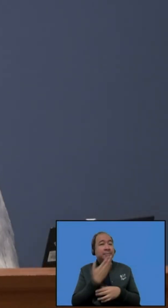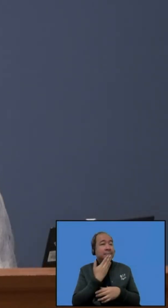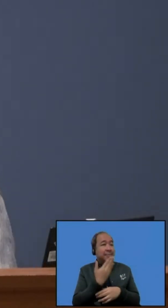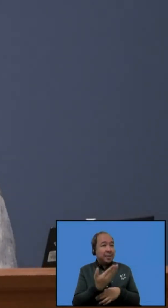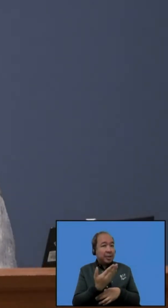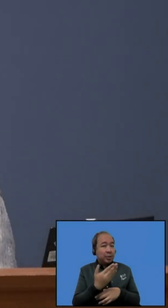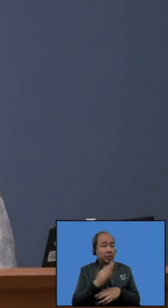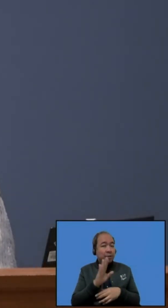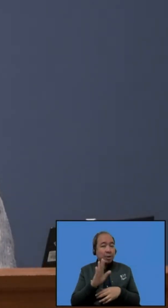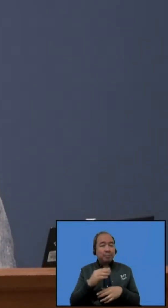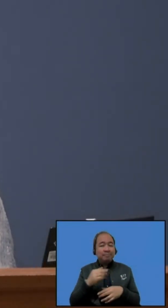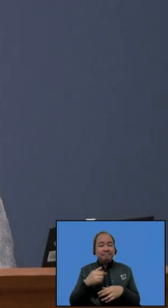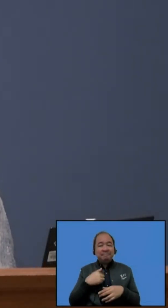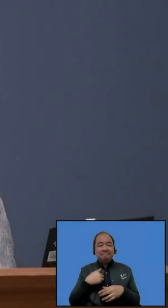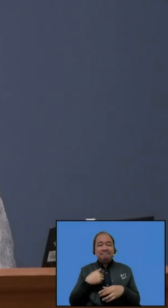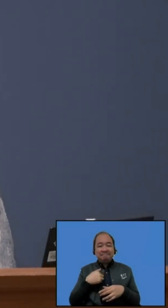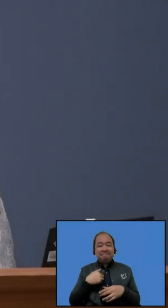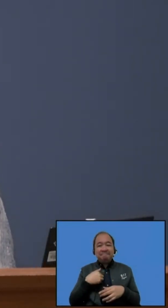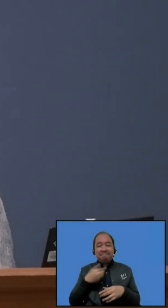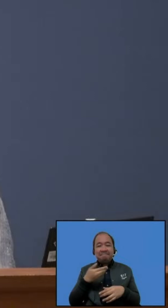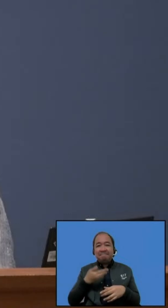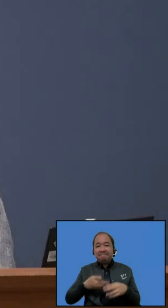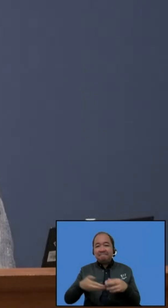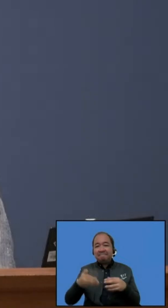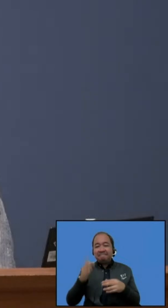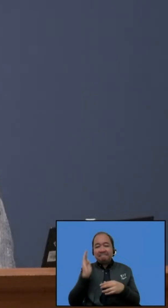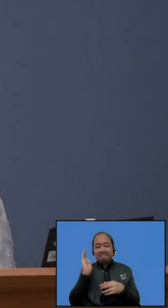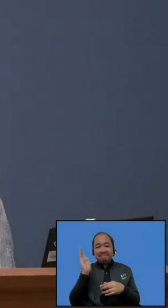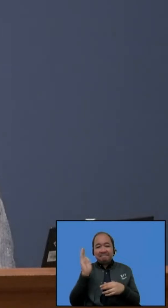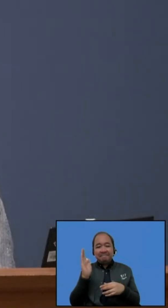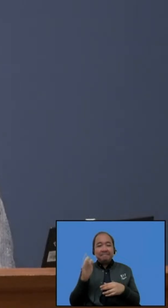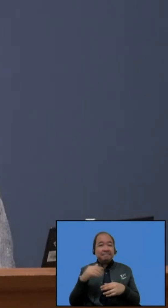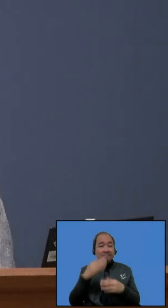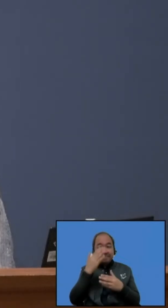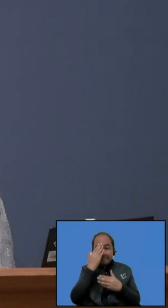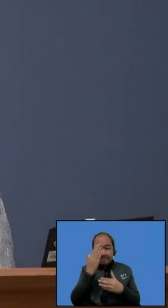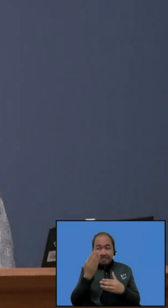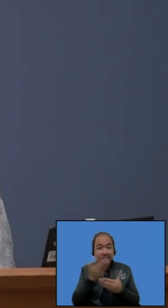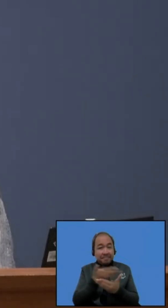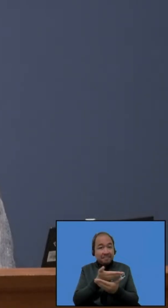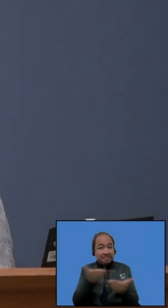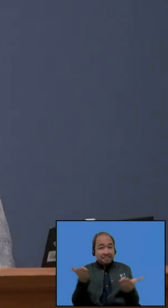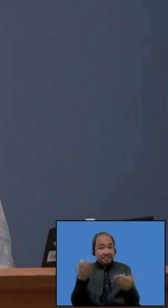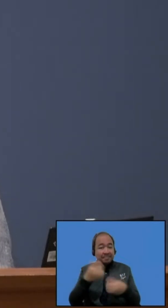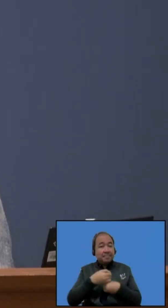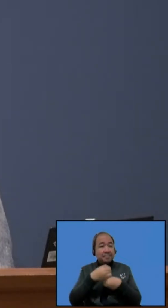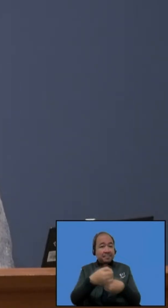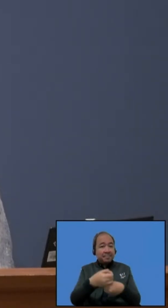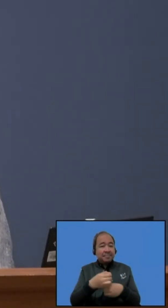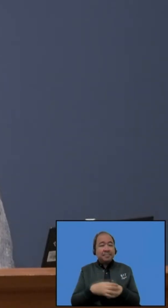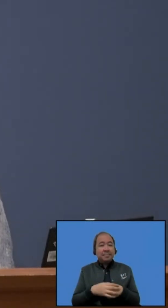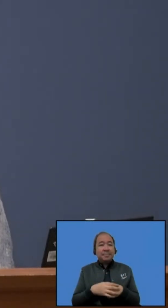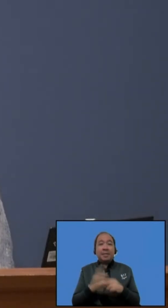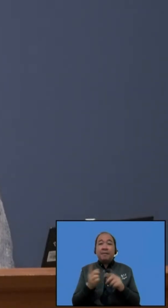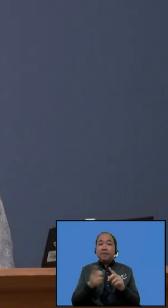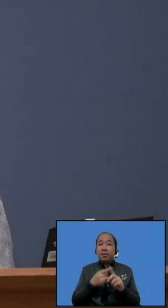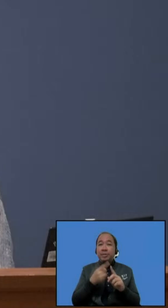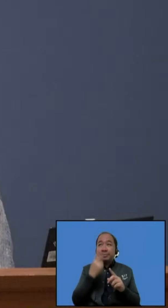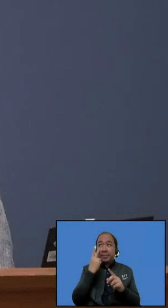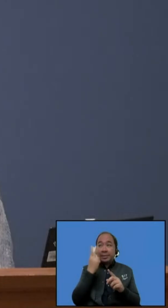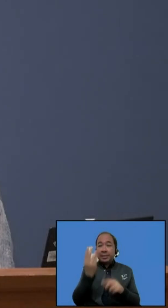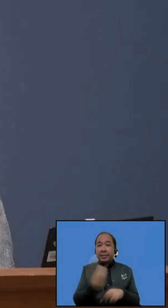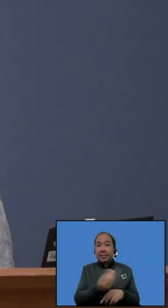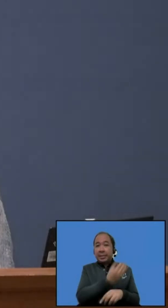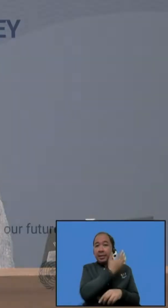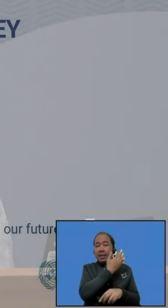for giving me the floor. Excellencies, distinguished delegates. First, you see on the screen the